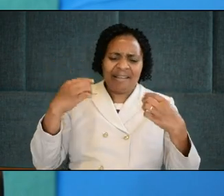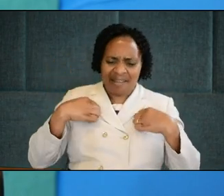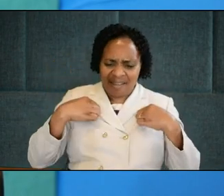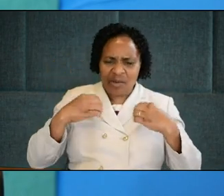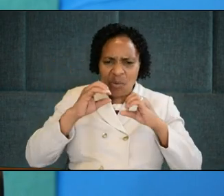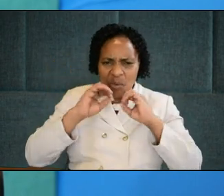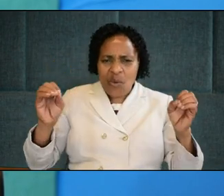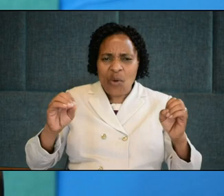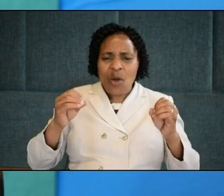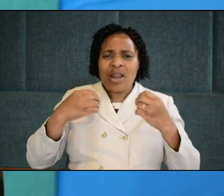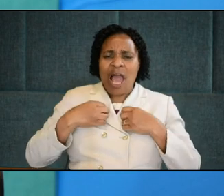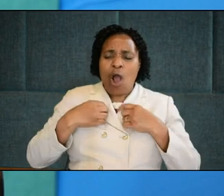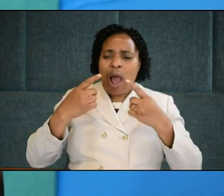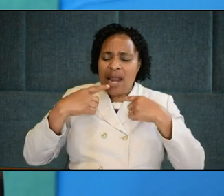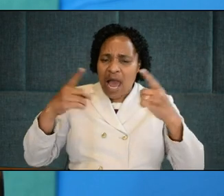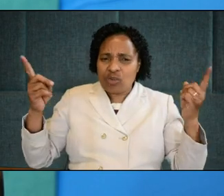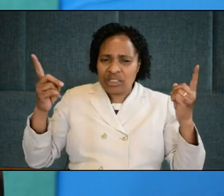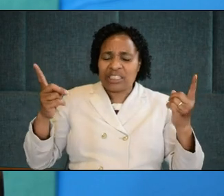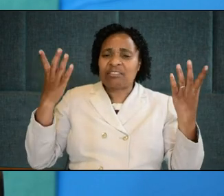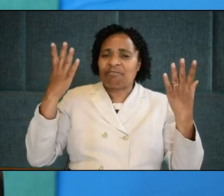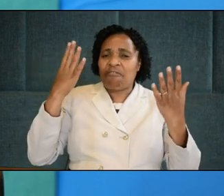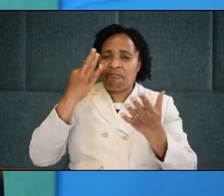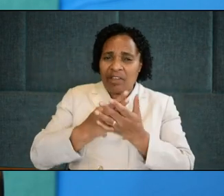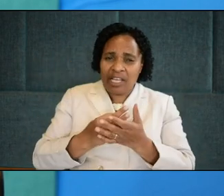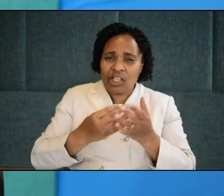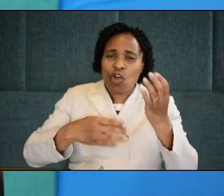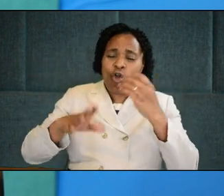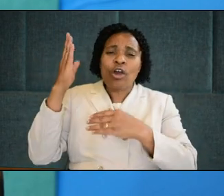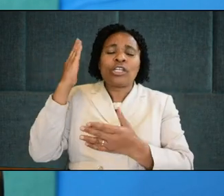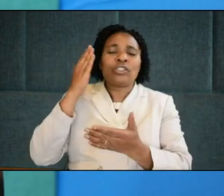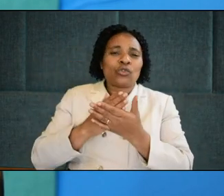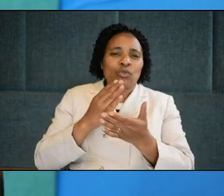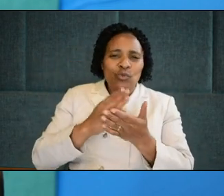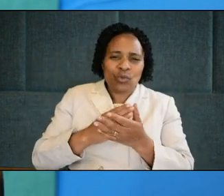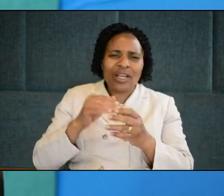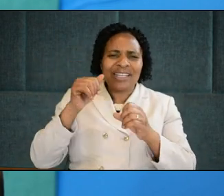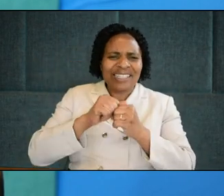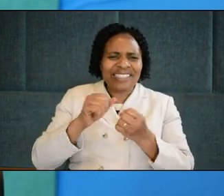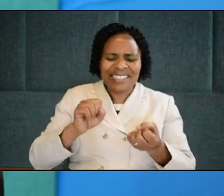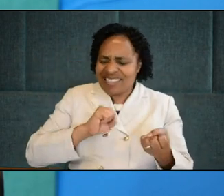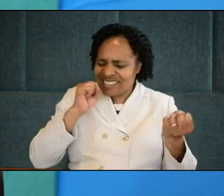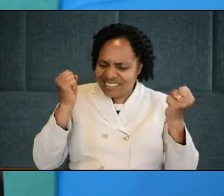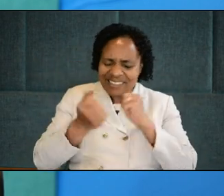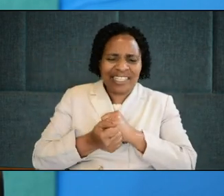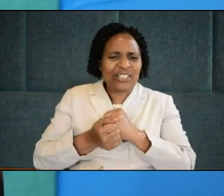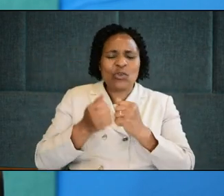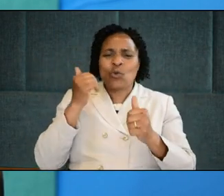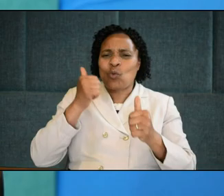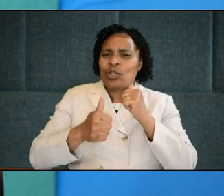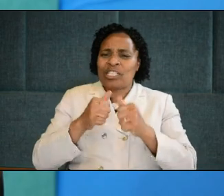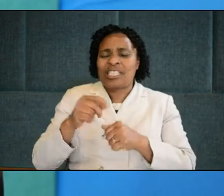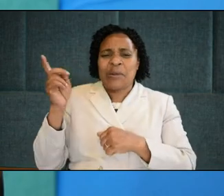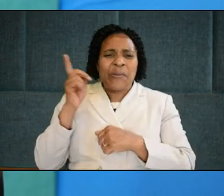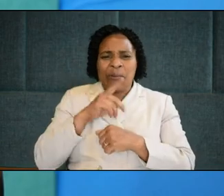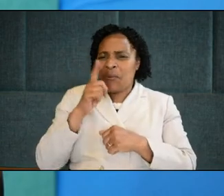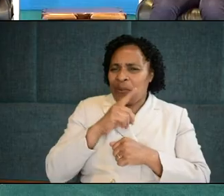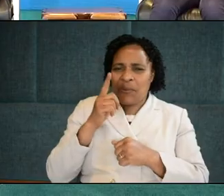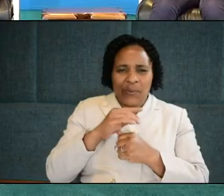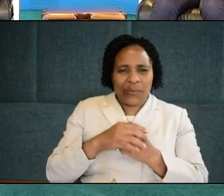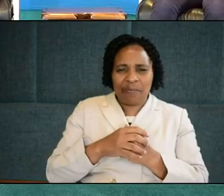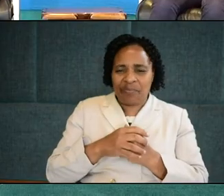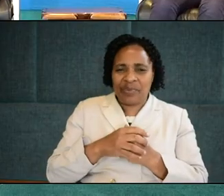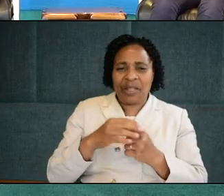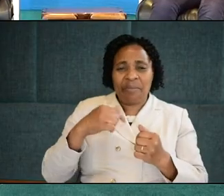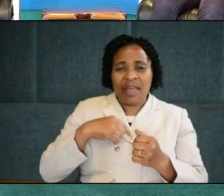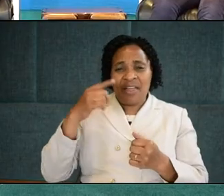But he's now professing his faith, saying God is true. So that's a crazy radical change, if you think about it. Yeah. I